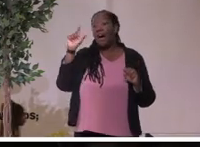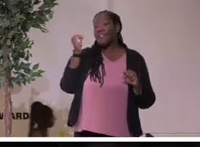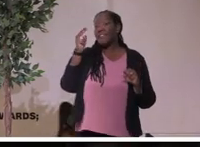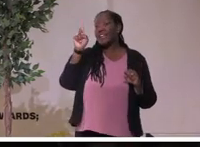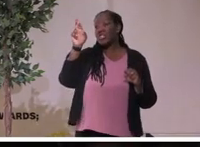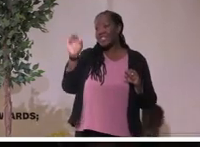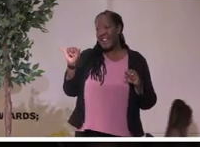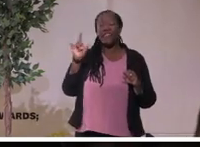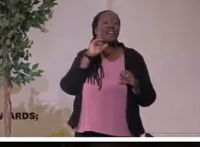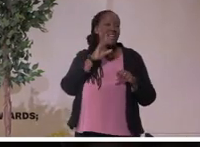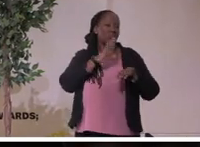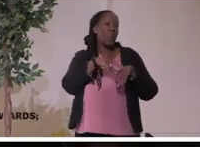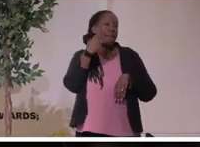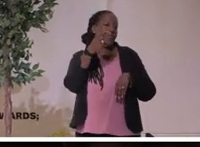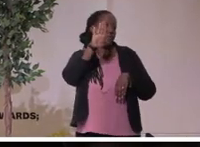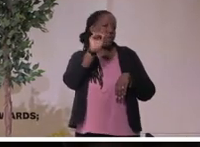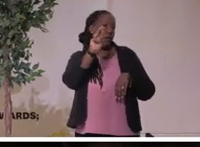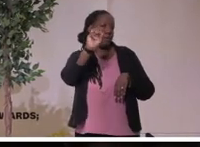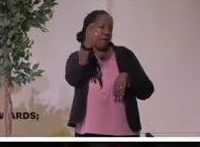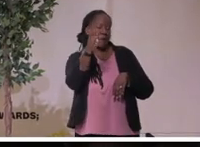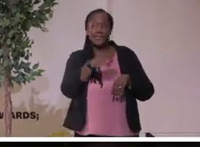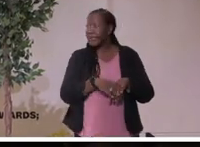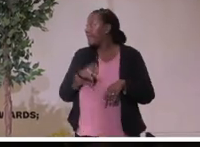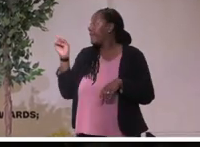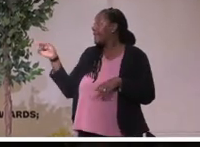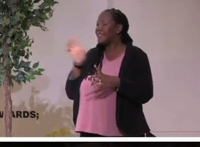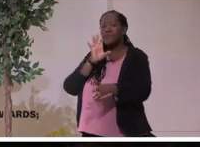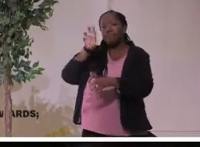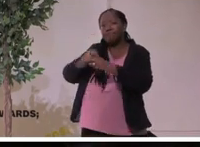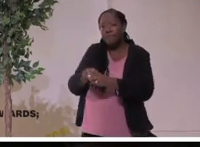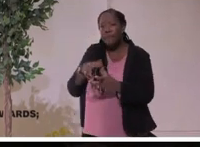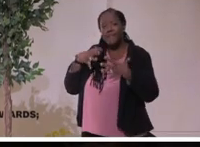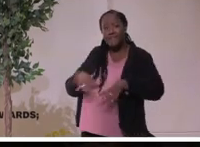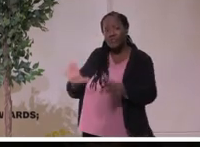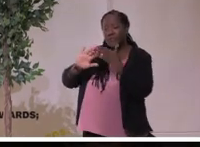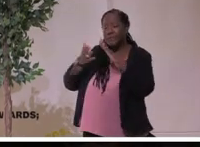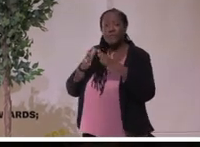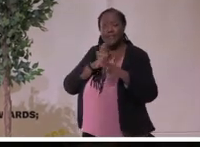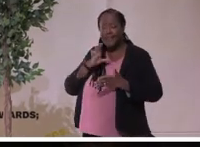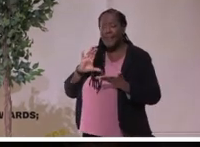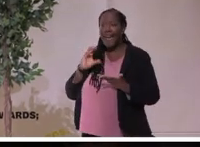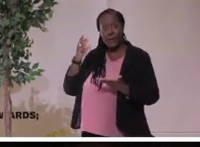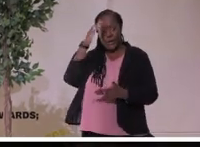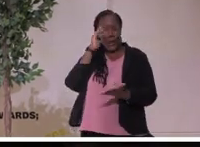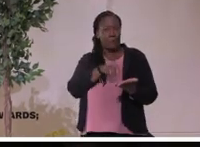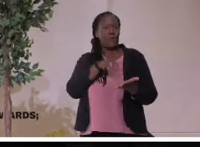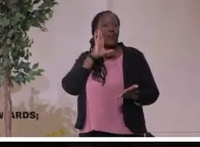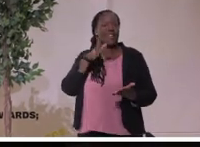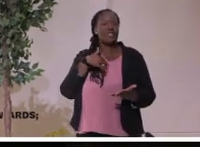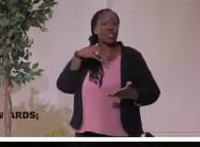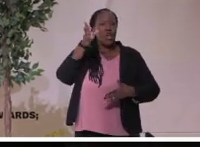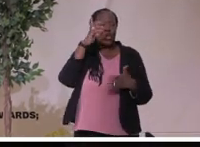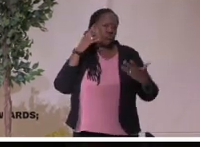Max original series. He is a prominent member of the ballroom community and is known for his unique dramatic style of Vogue. He has